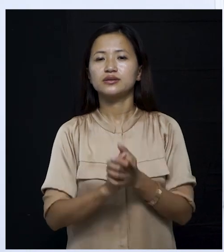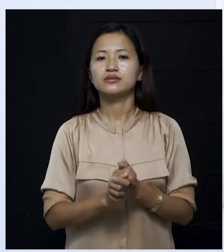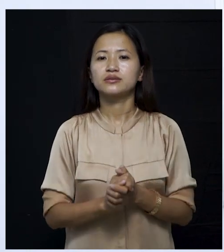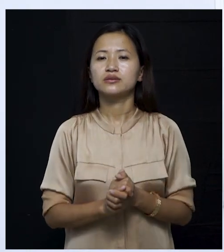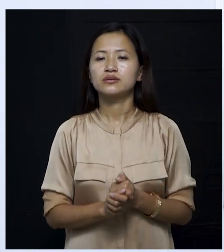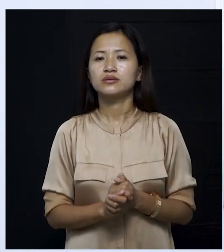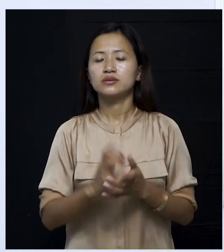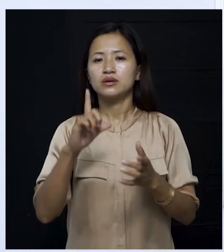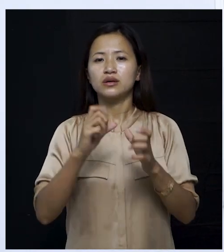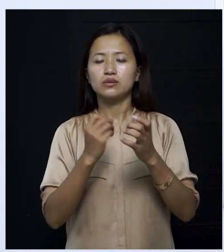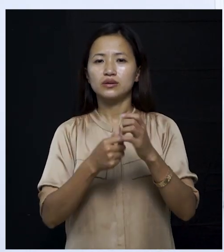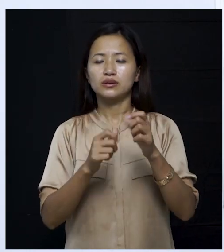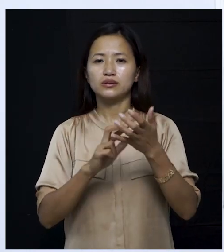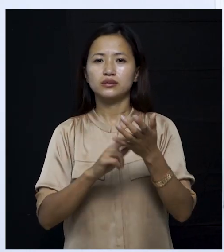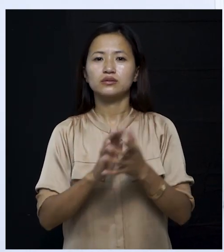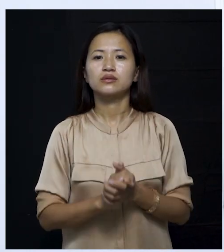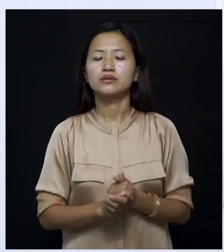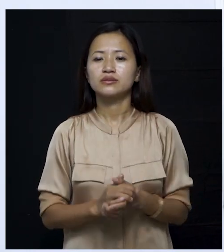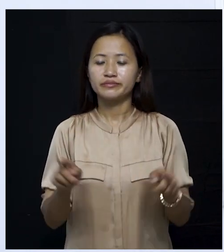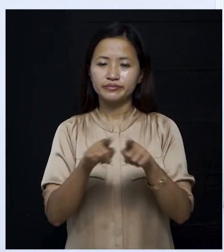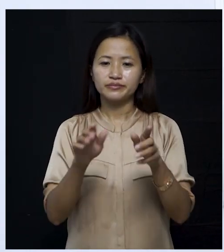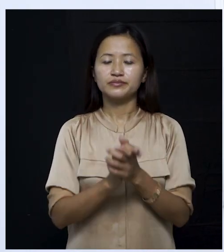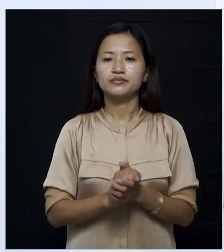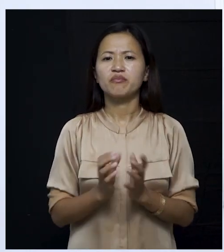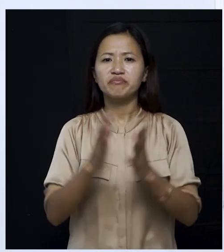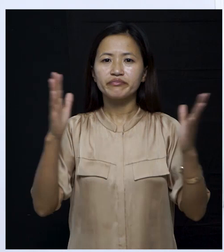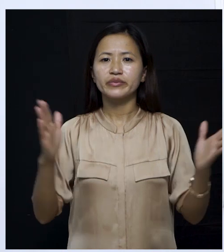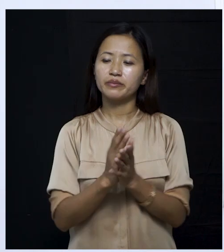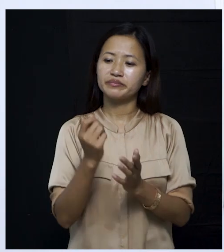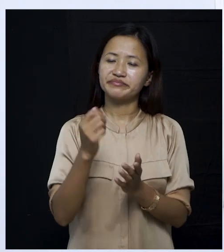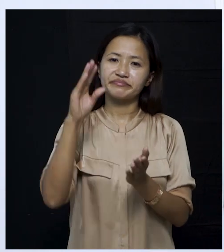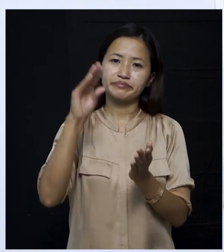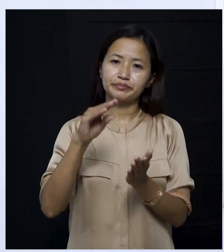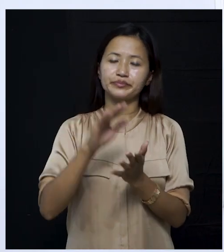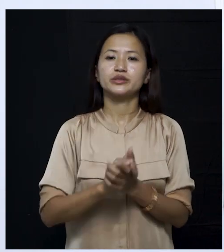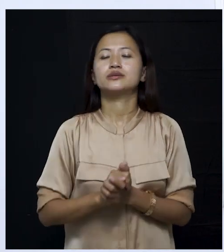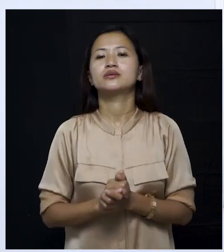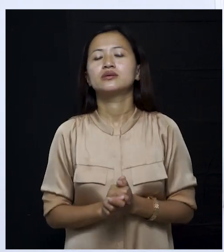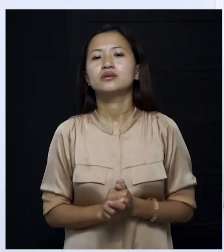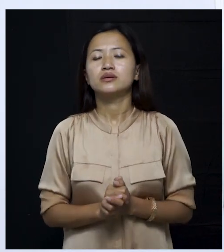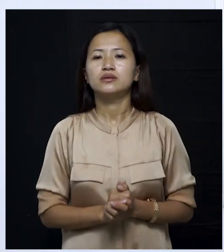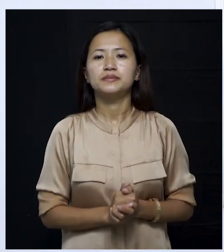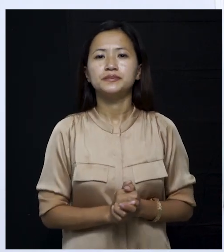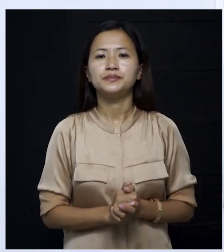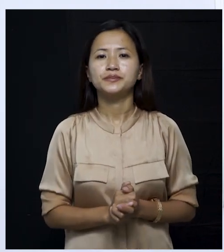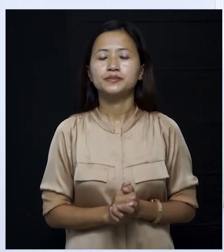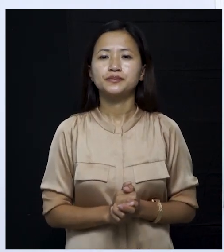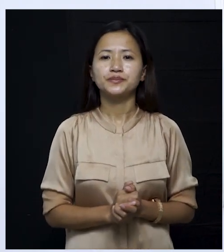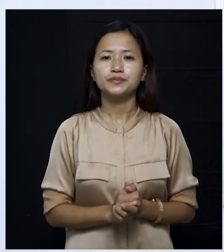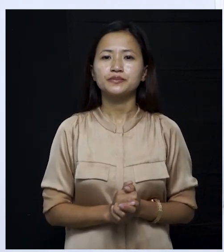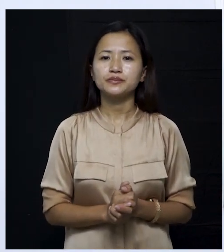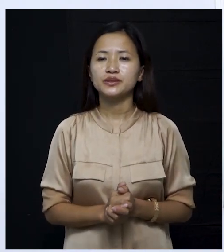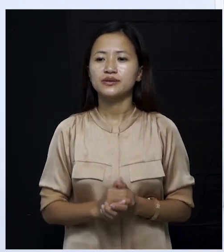written loans from the bank are relatively much cheaper. Okay, they are relatively much cheaper. It